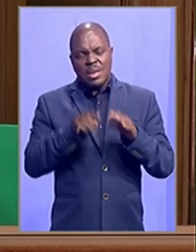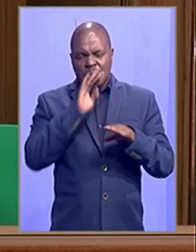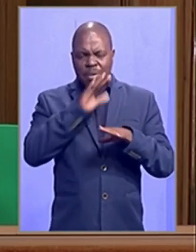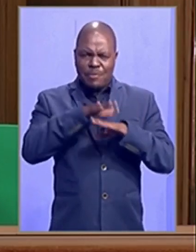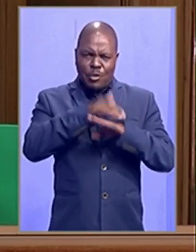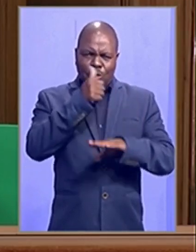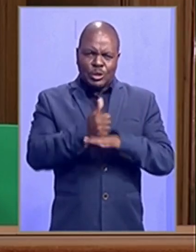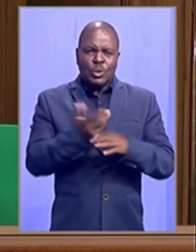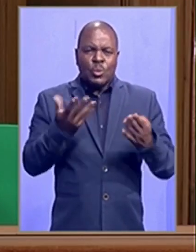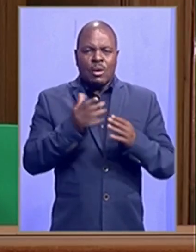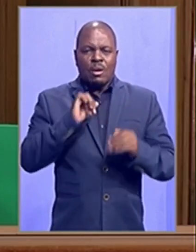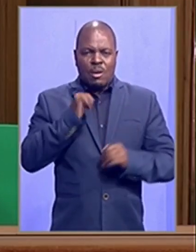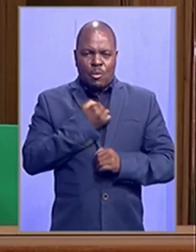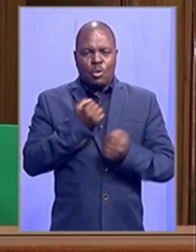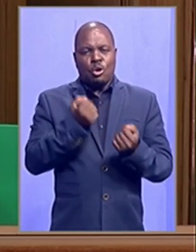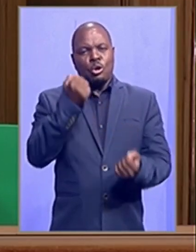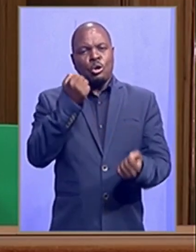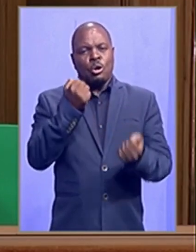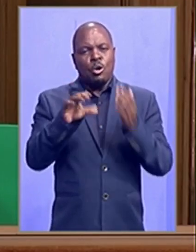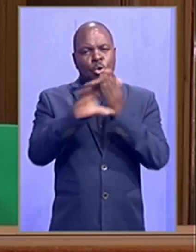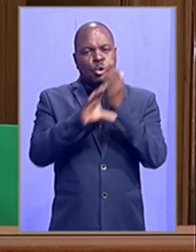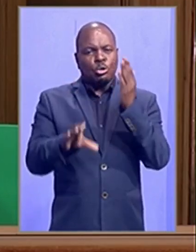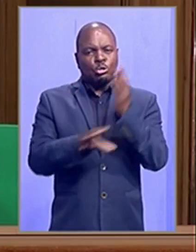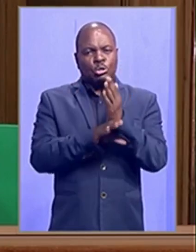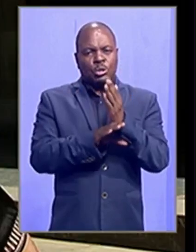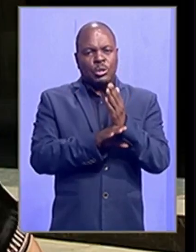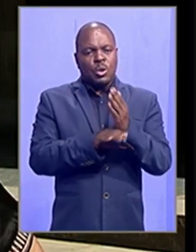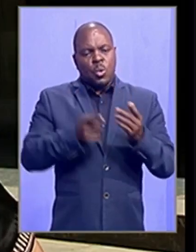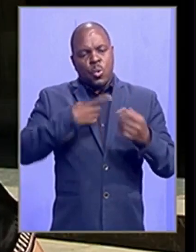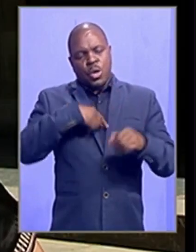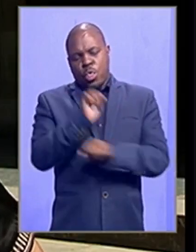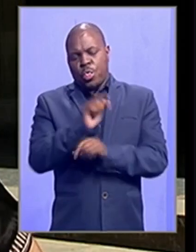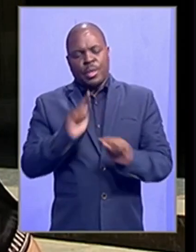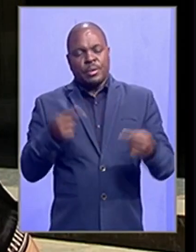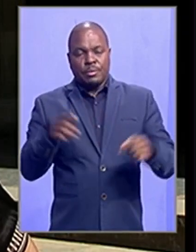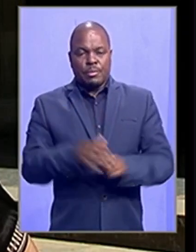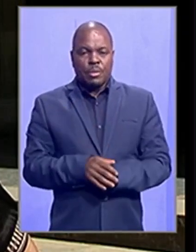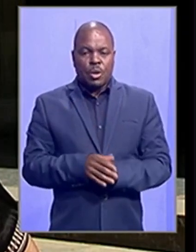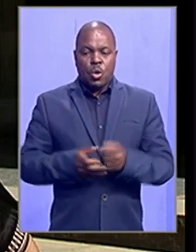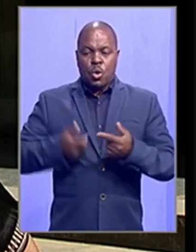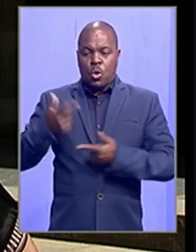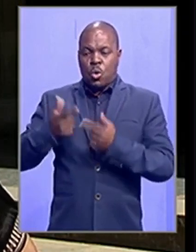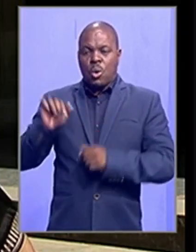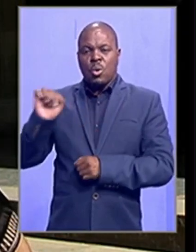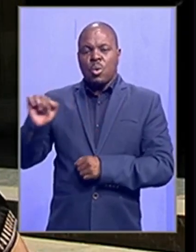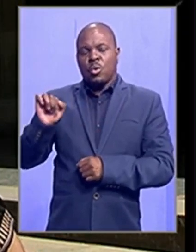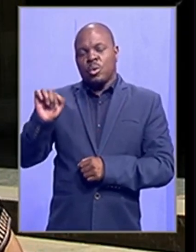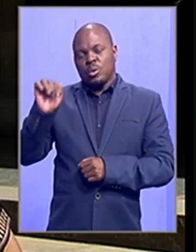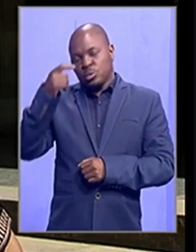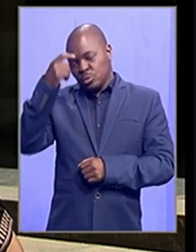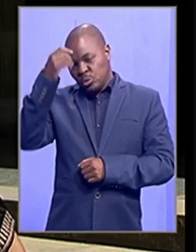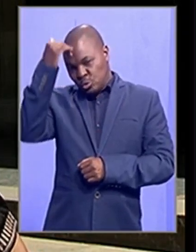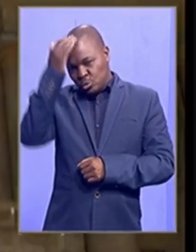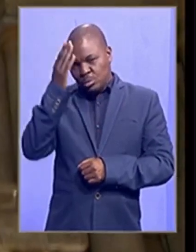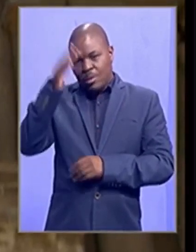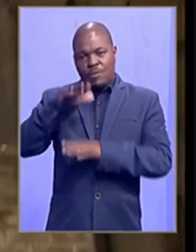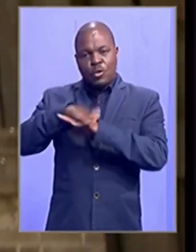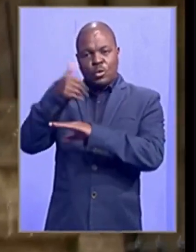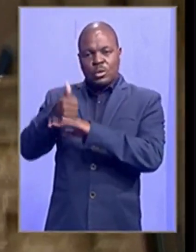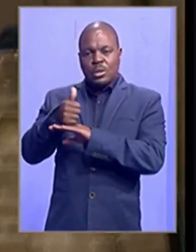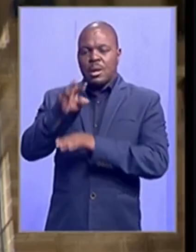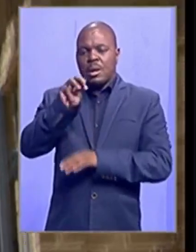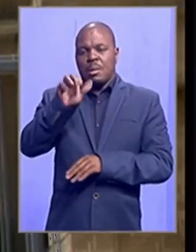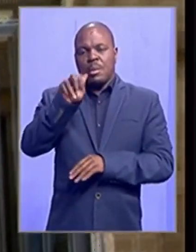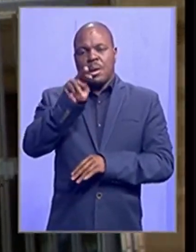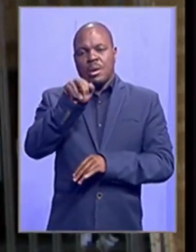foundational to our constitutional order, may never be treated lightly. Moleledi wa Jacob Zuma Foundation Mzwanele Manyi o re kahlolo